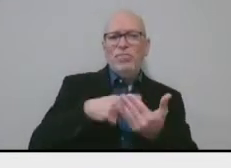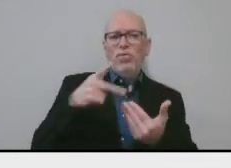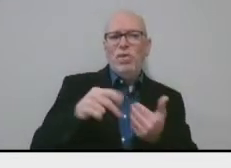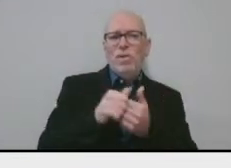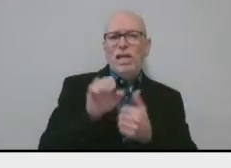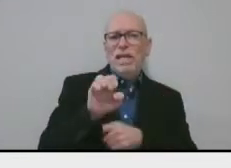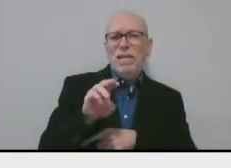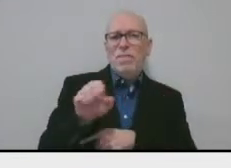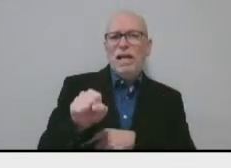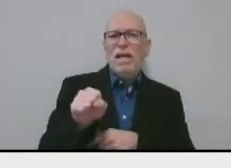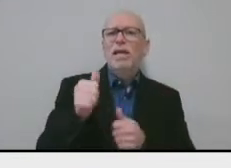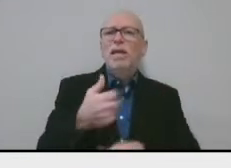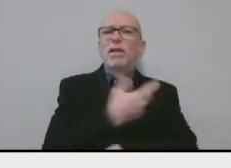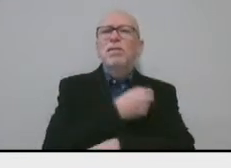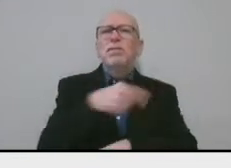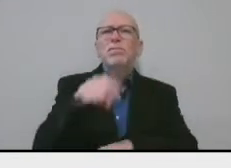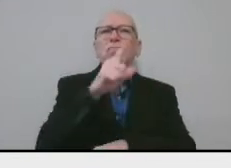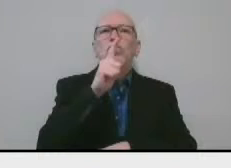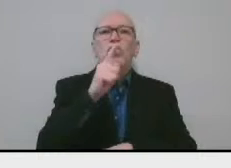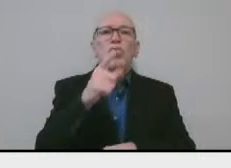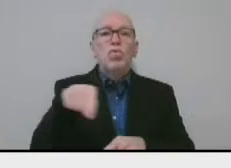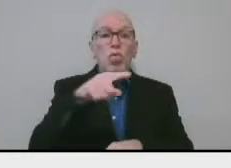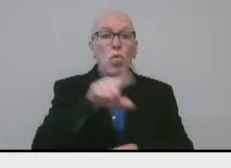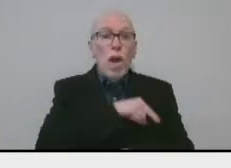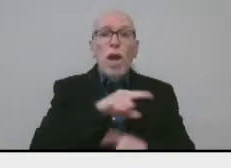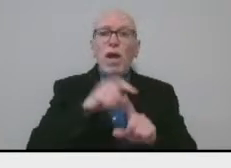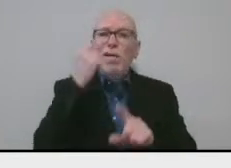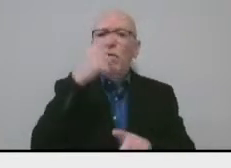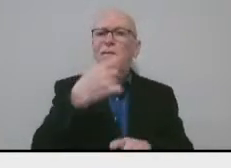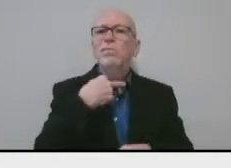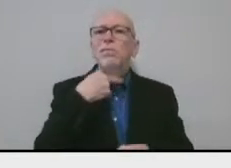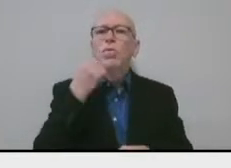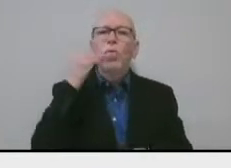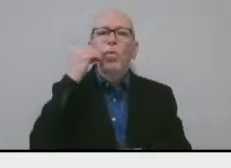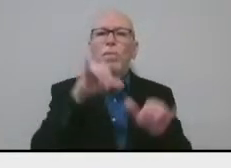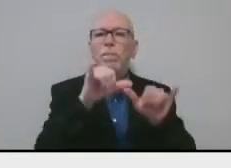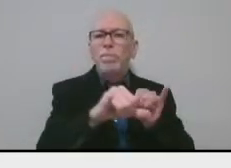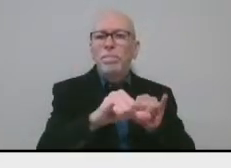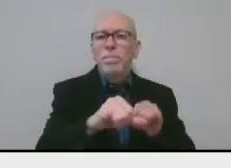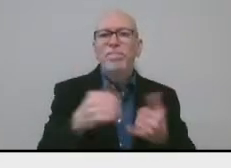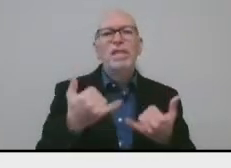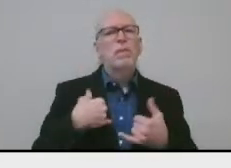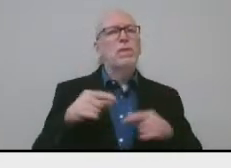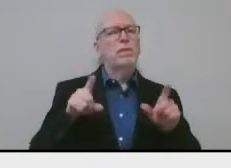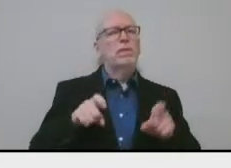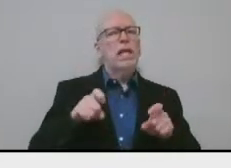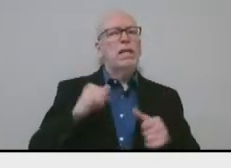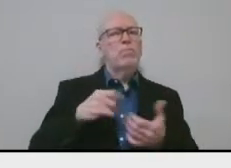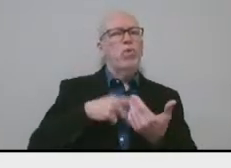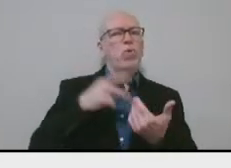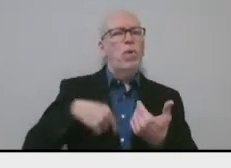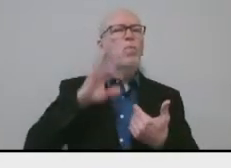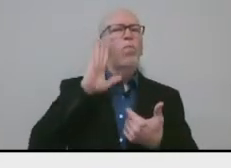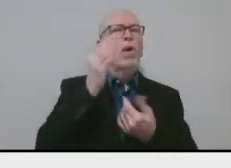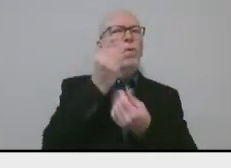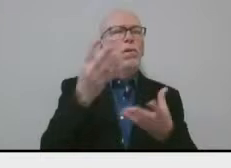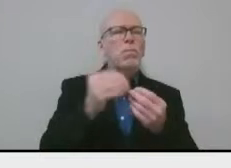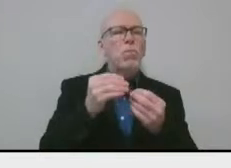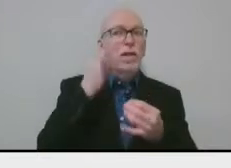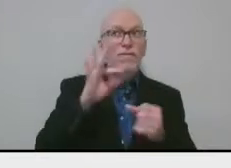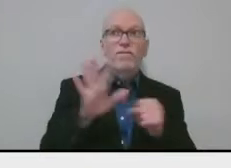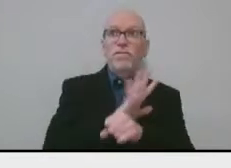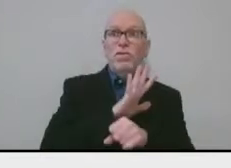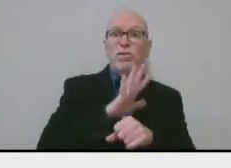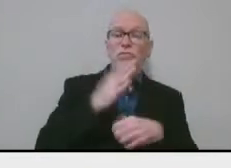help vaccinate eligible homebound Hoosiers. This program is in its pilot phase, and we will have more details to share when it is fully